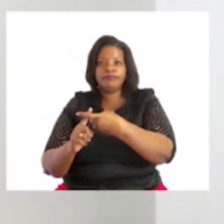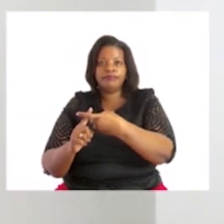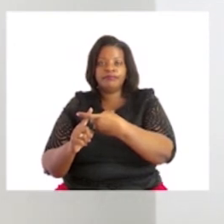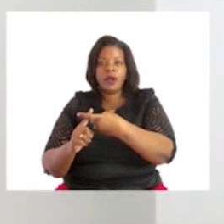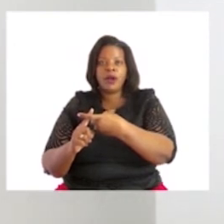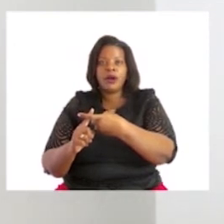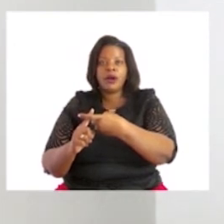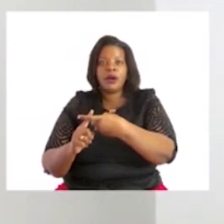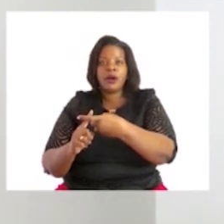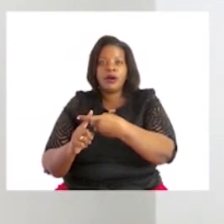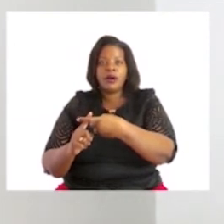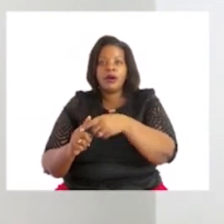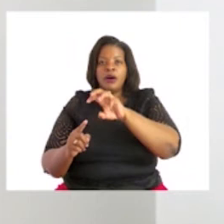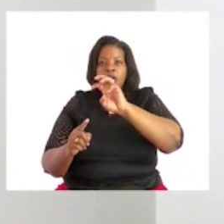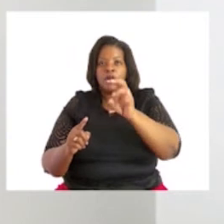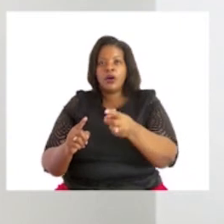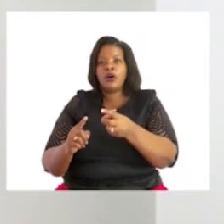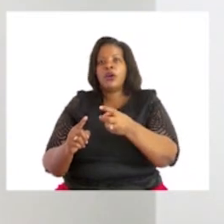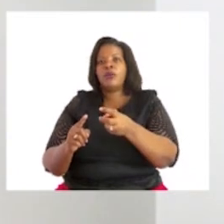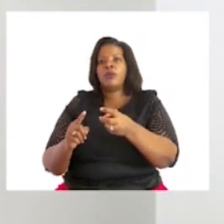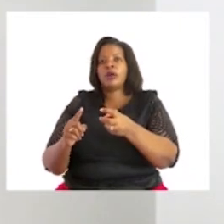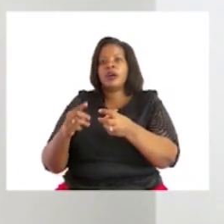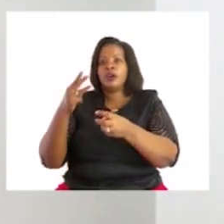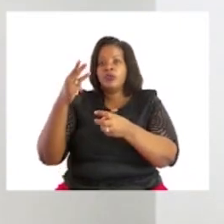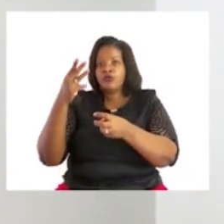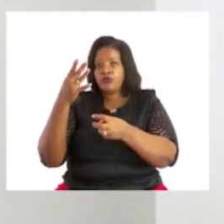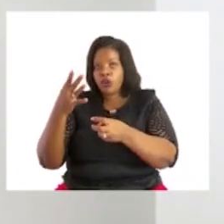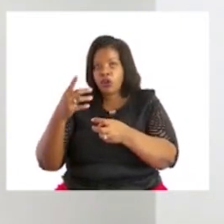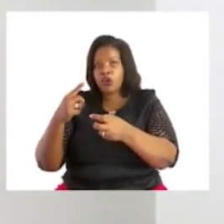later. 4 times